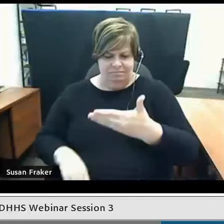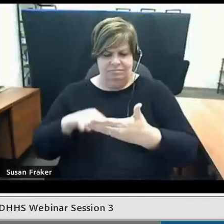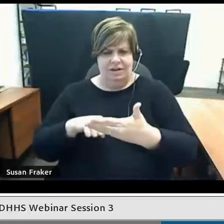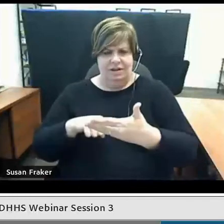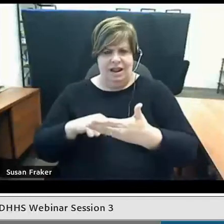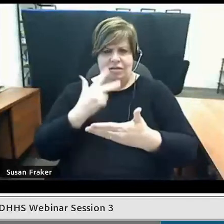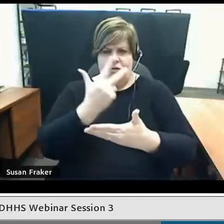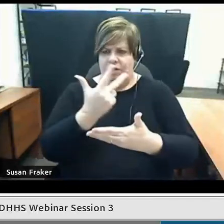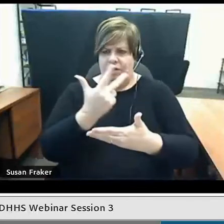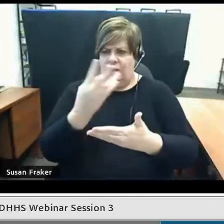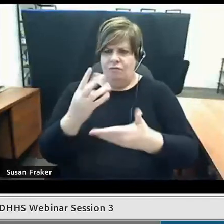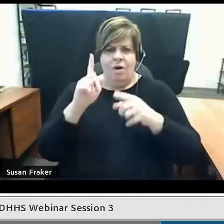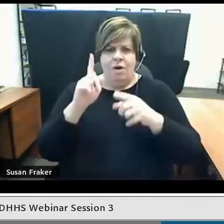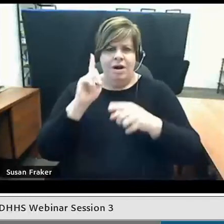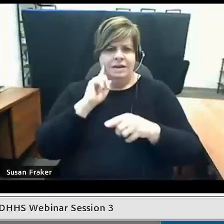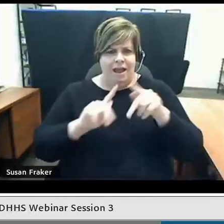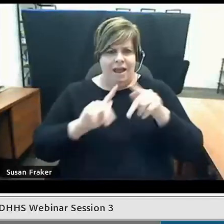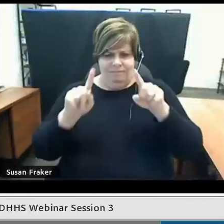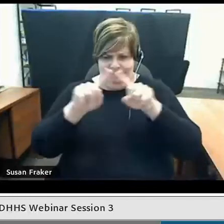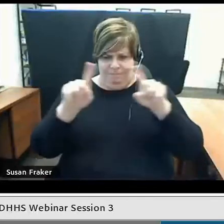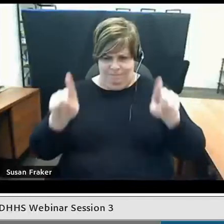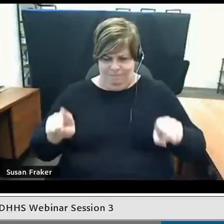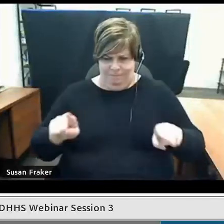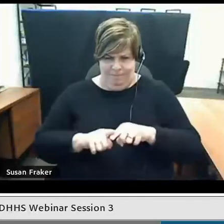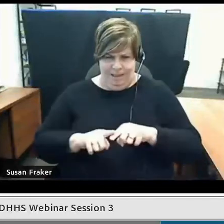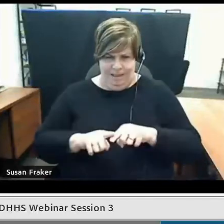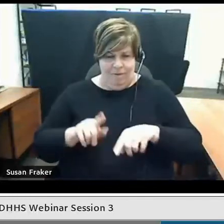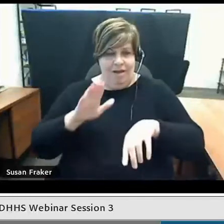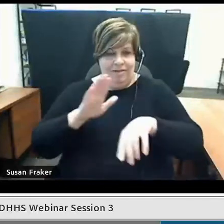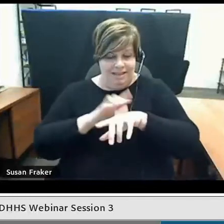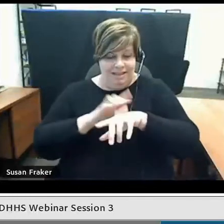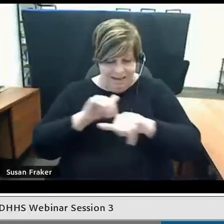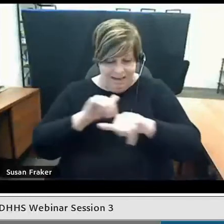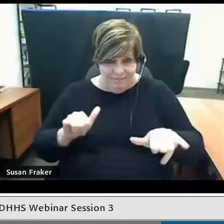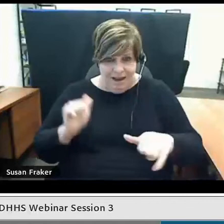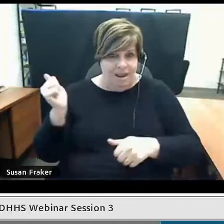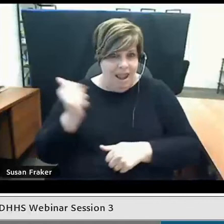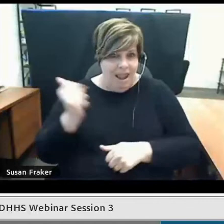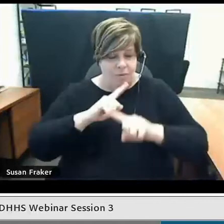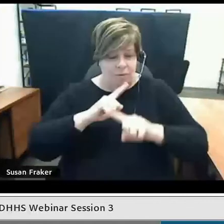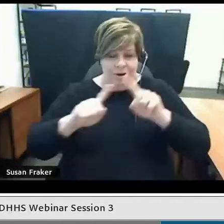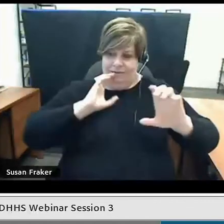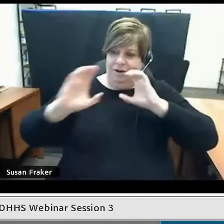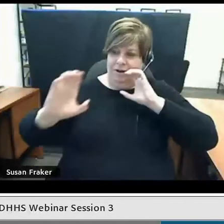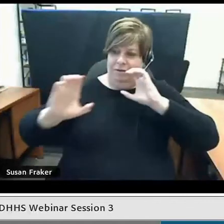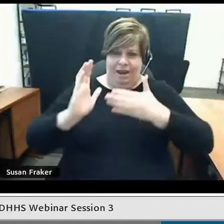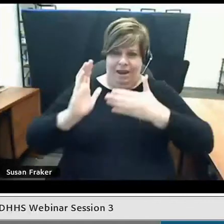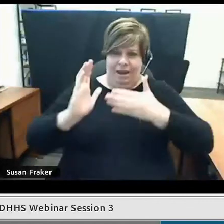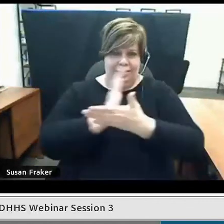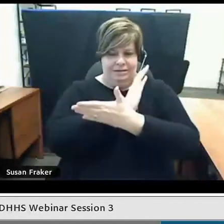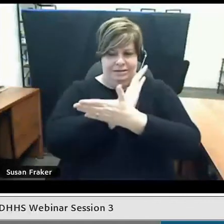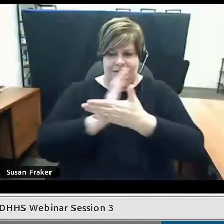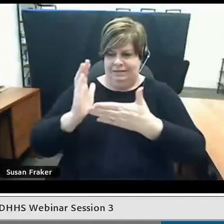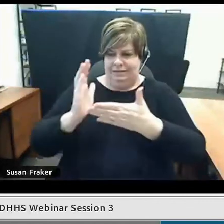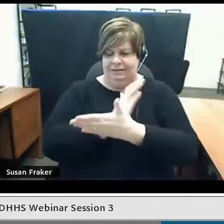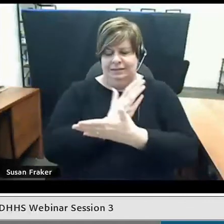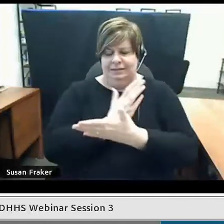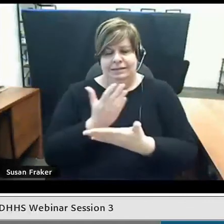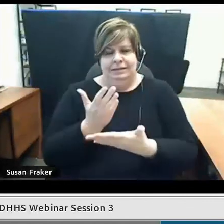deaf people trying to look at this interpreter at the same time, everyone with different kinds of communication